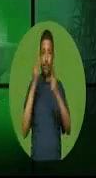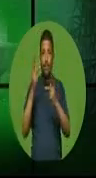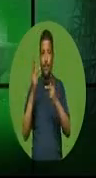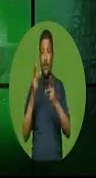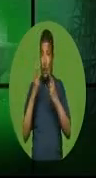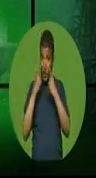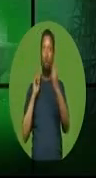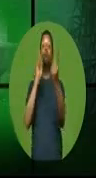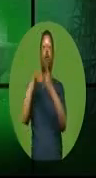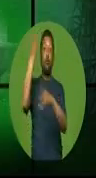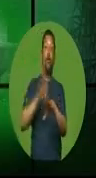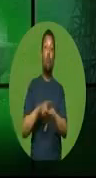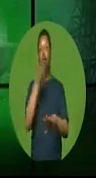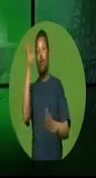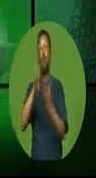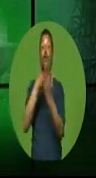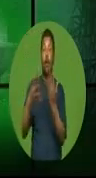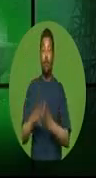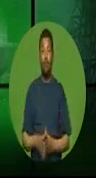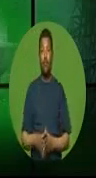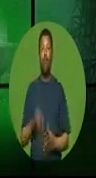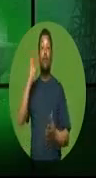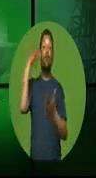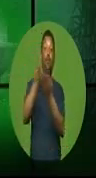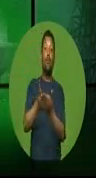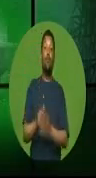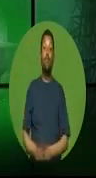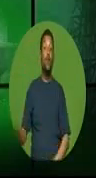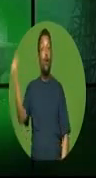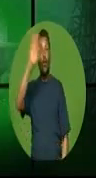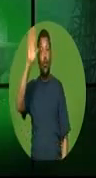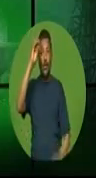see you next time in another program. Until